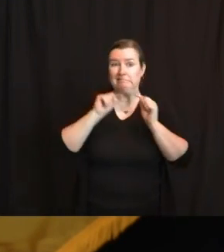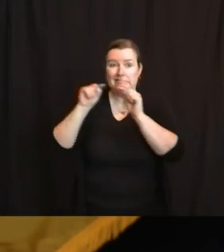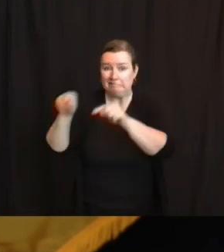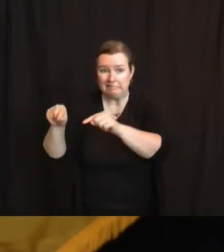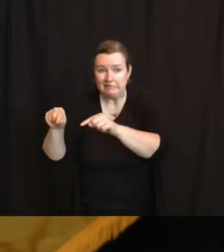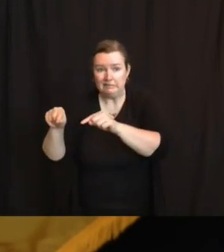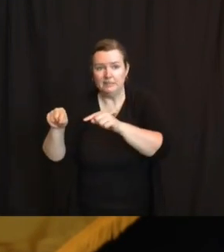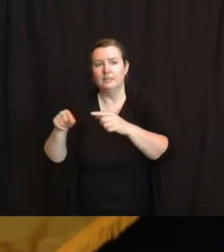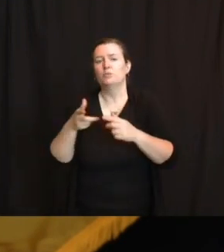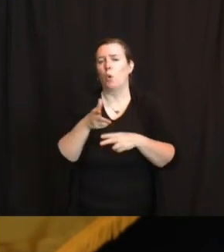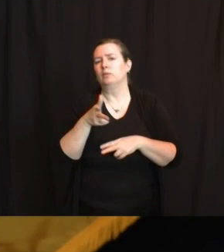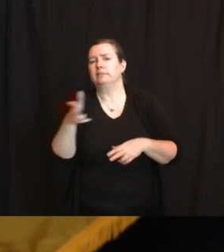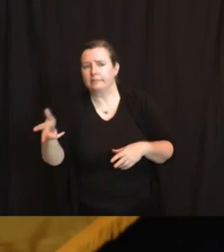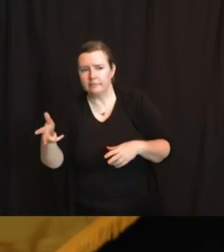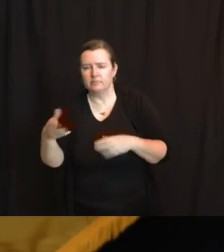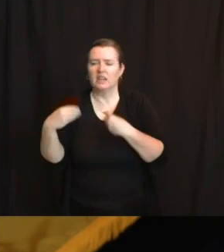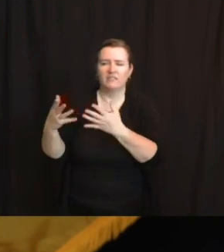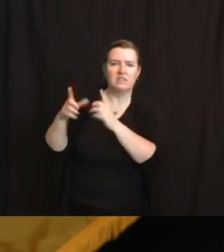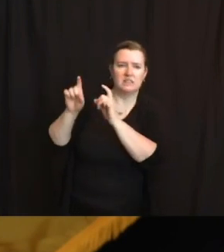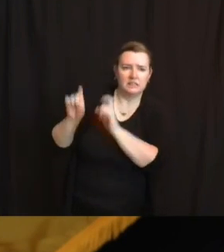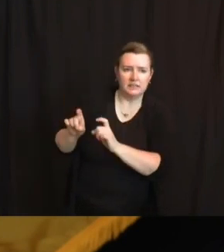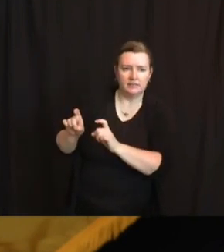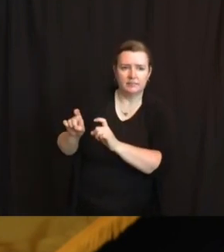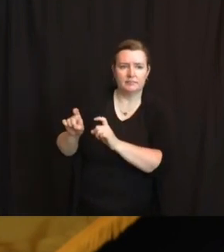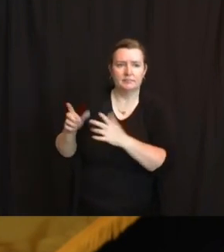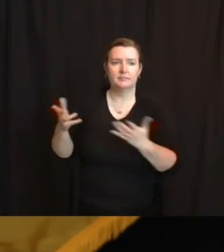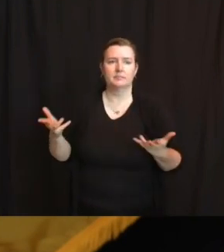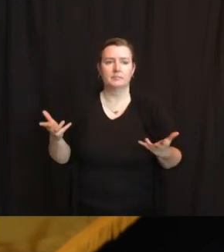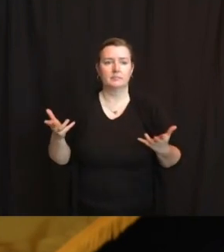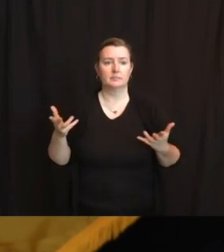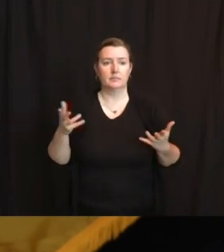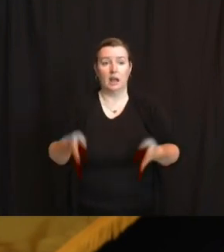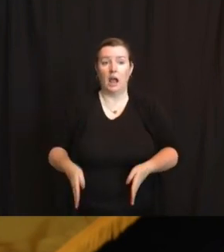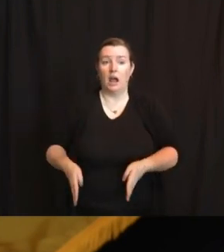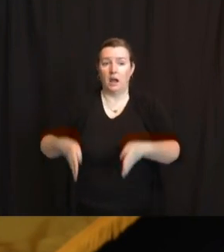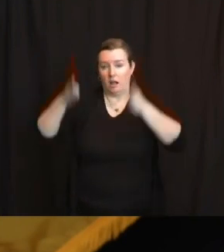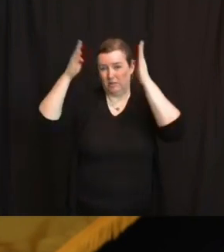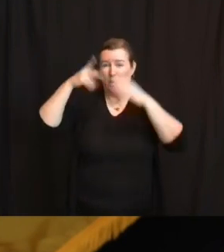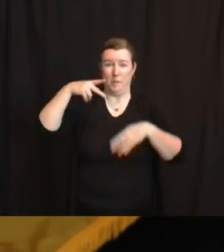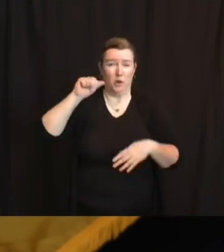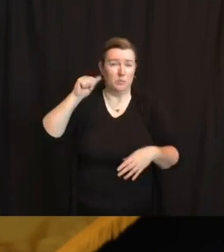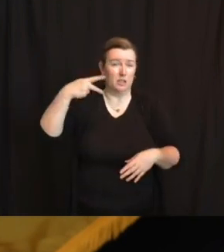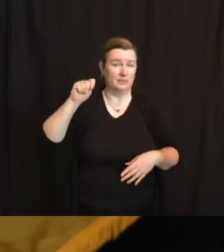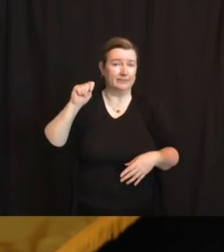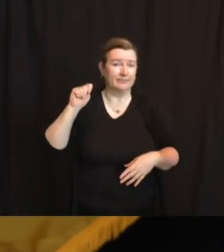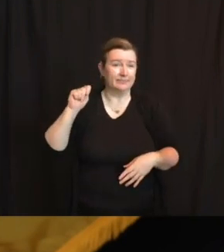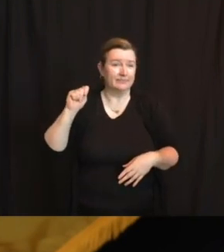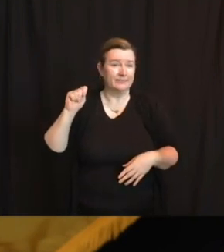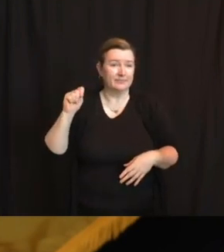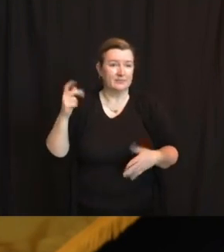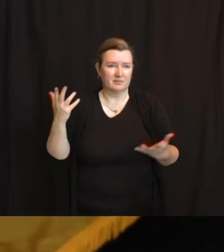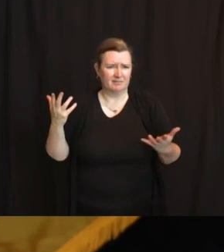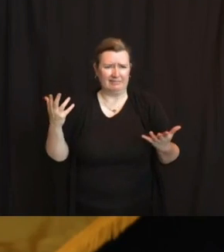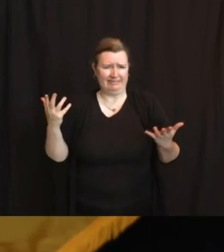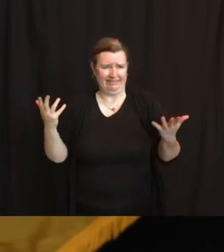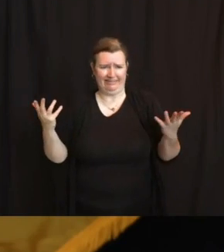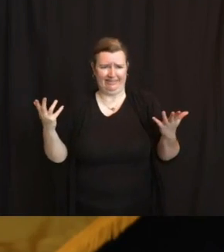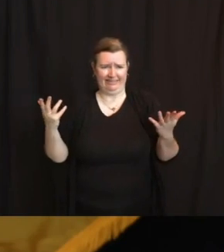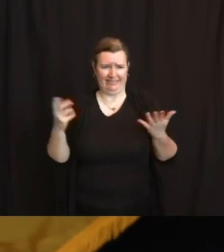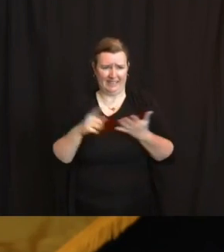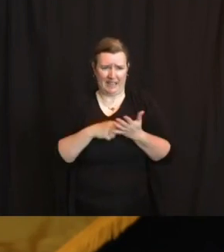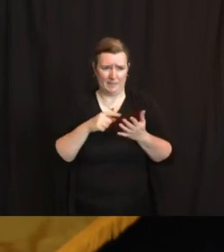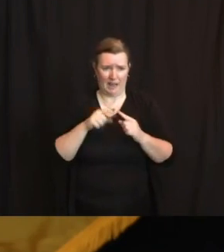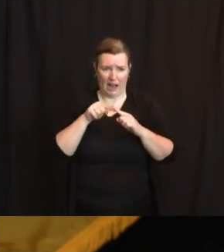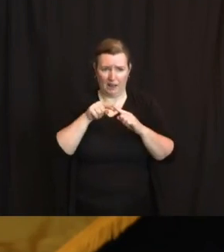living in high-rise apartment buildings that perhaps cannot get to either a walk-through or a drive-through. So